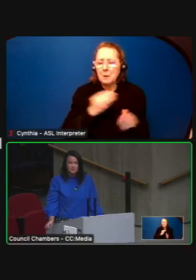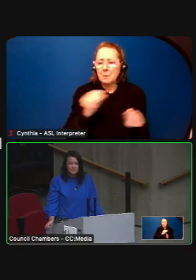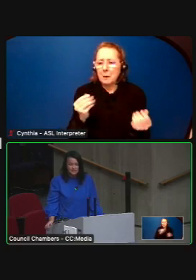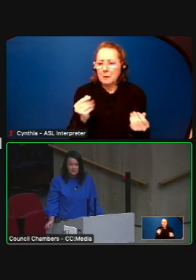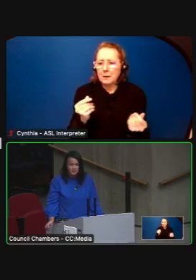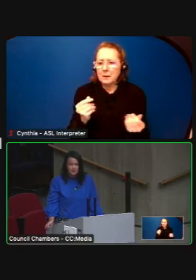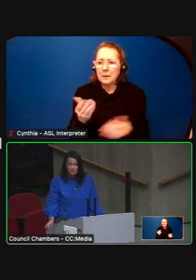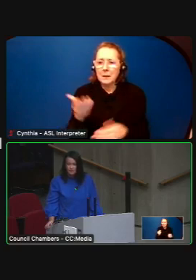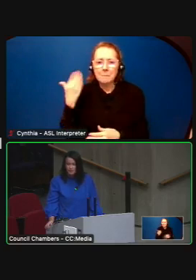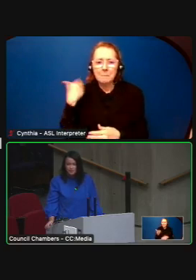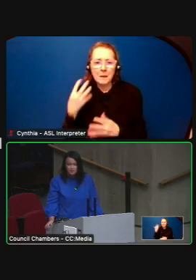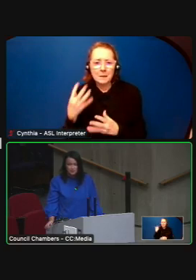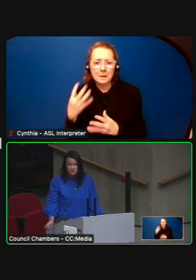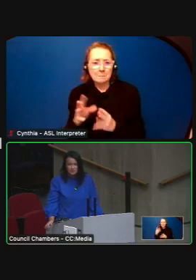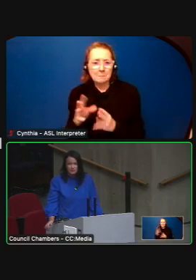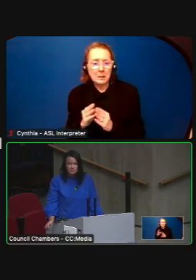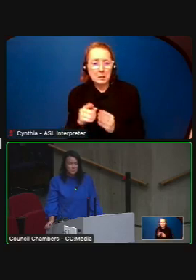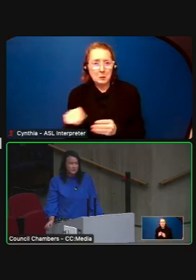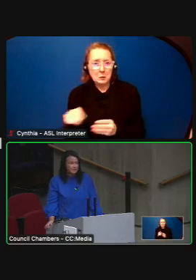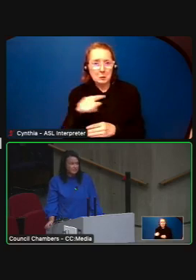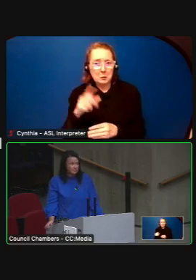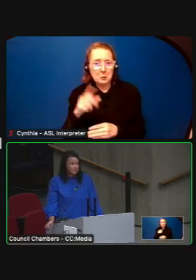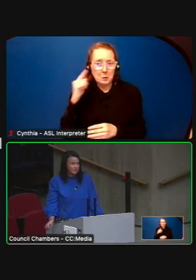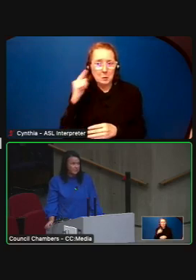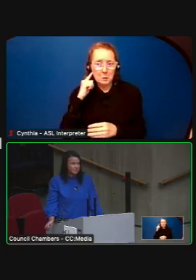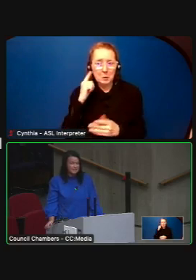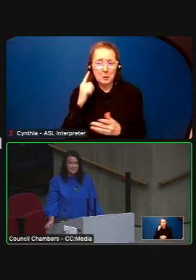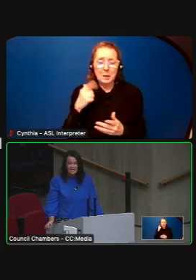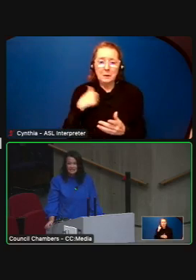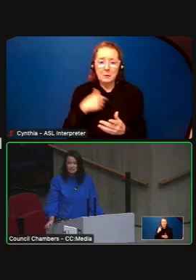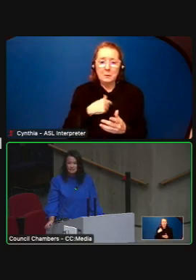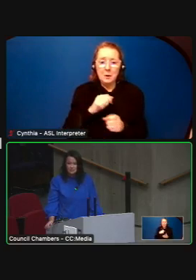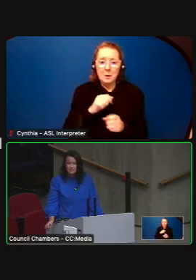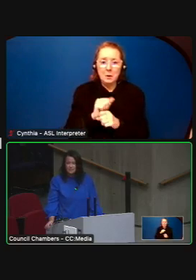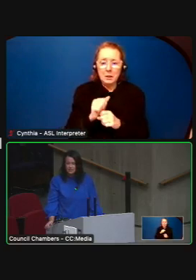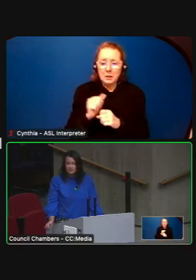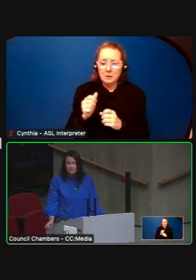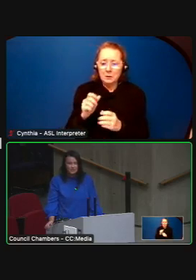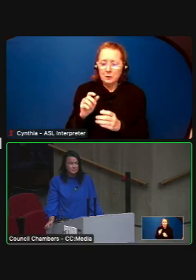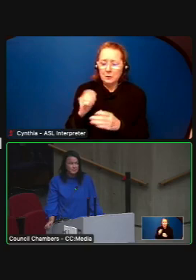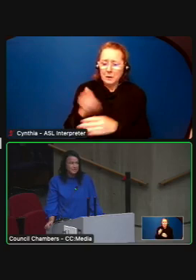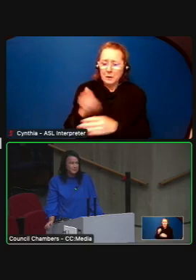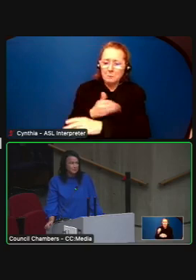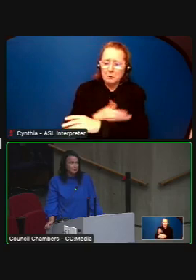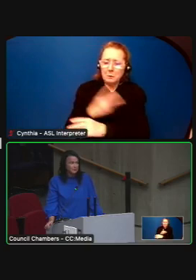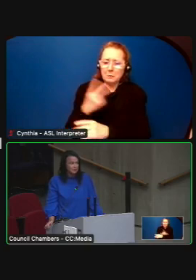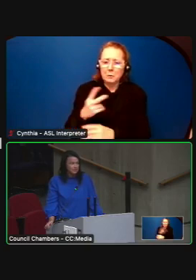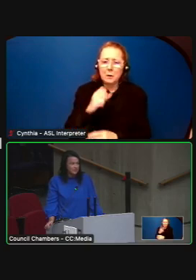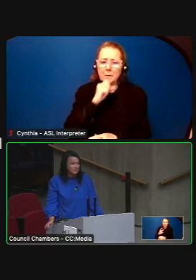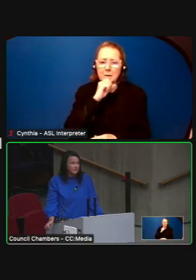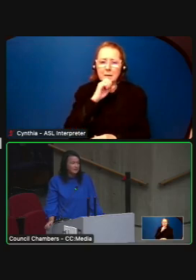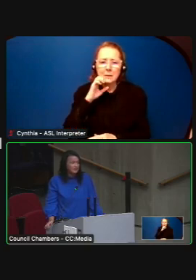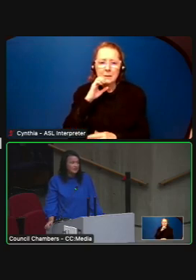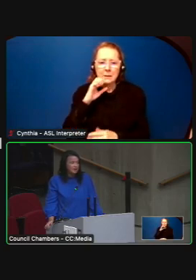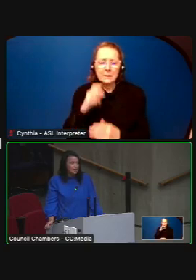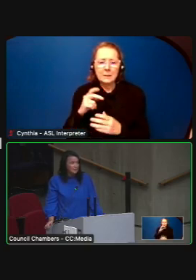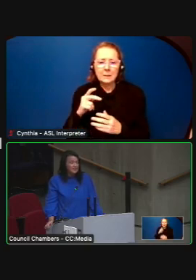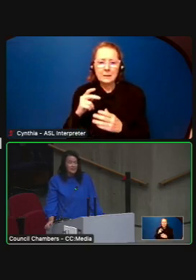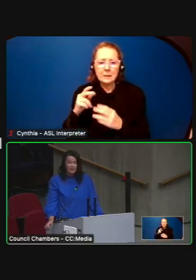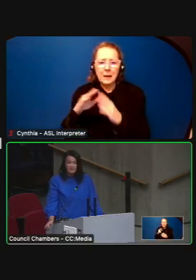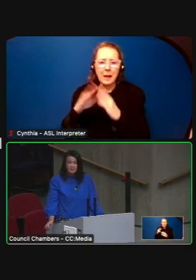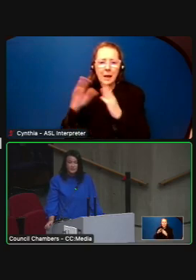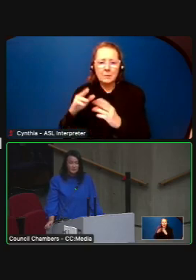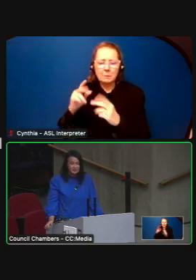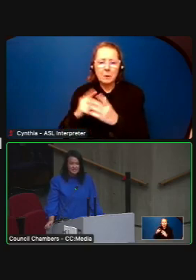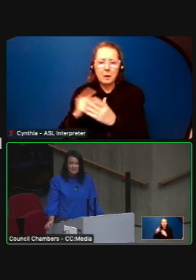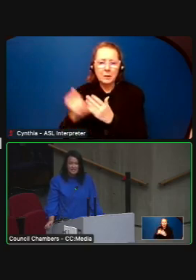you recently heard that we're working to preserve two of our senior complexes. That is something that our development team would be working on. They're